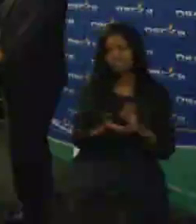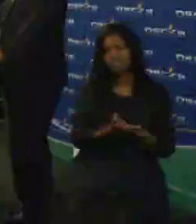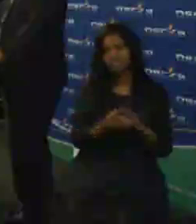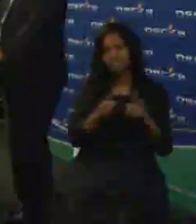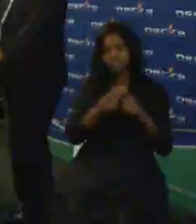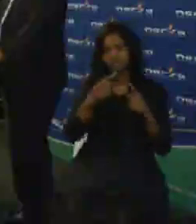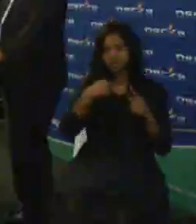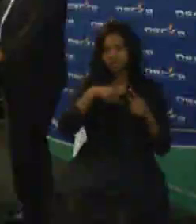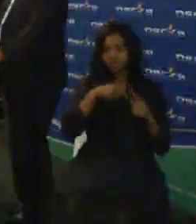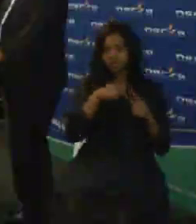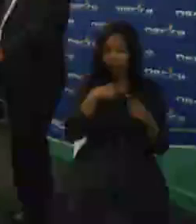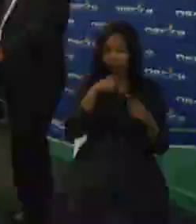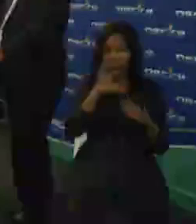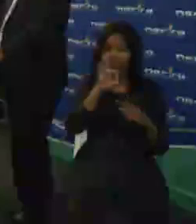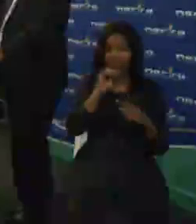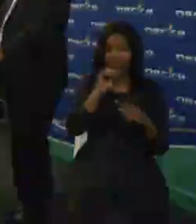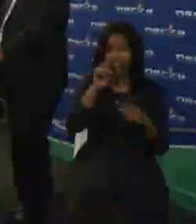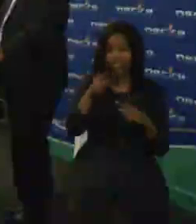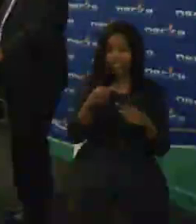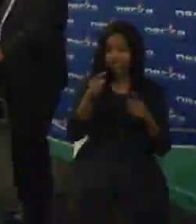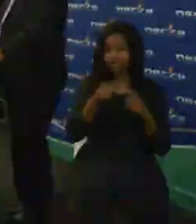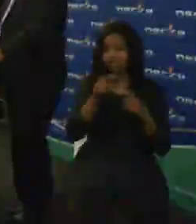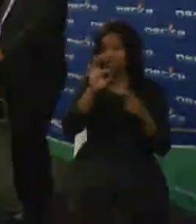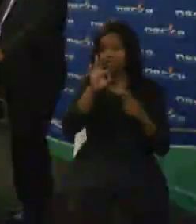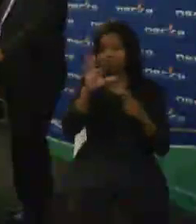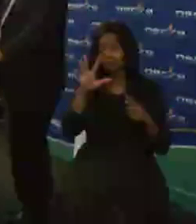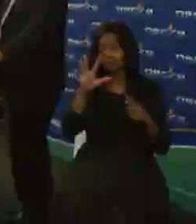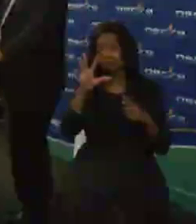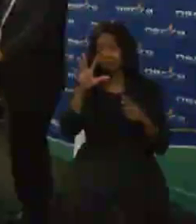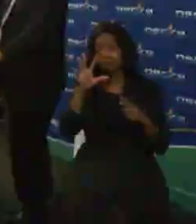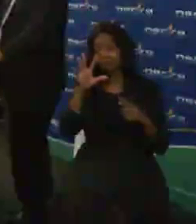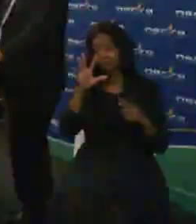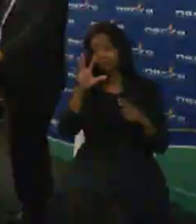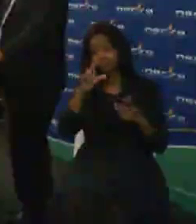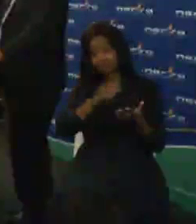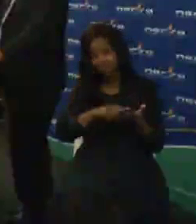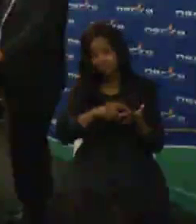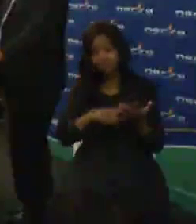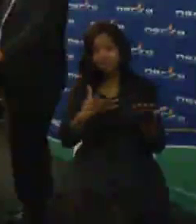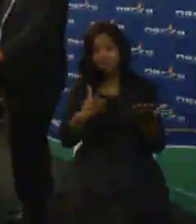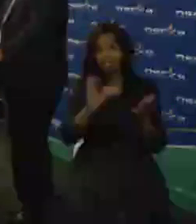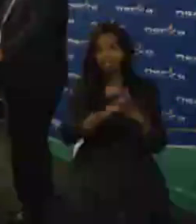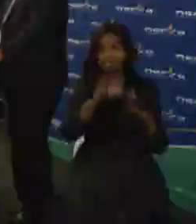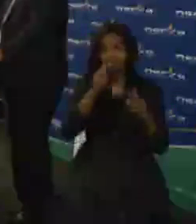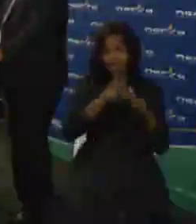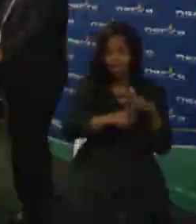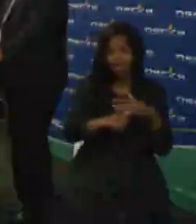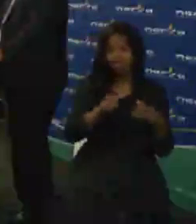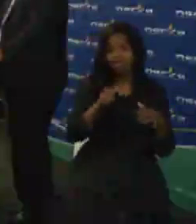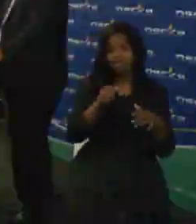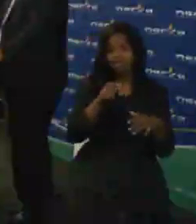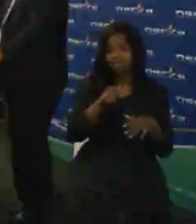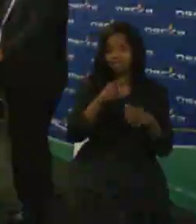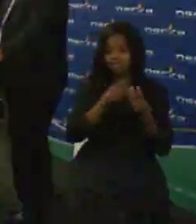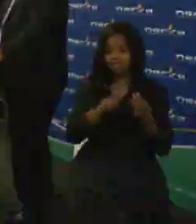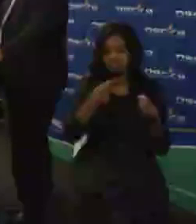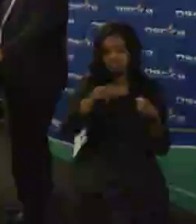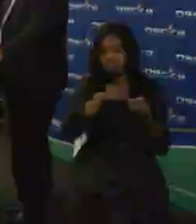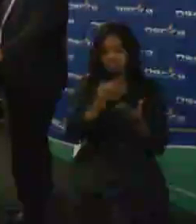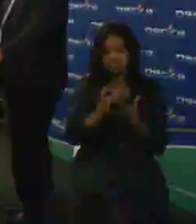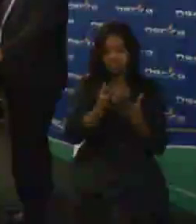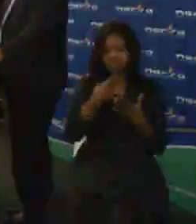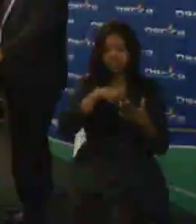the 30,000 or the 35,000 peak demand. And one of the options that are available to us,